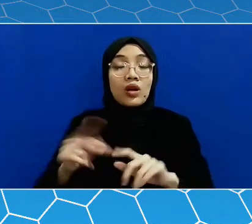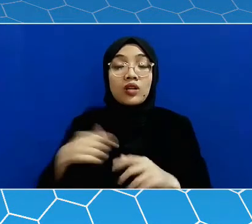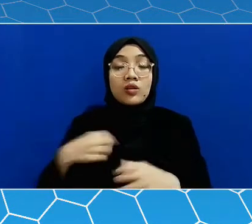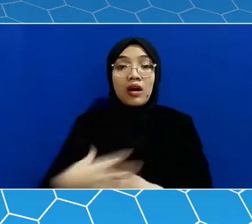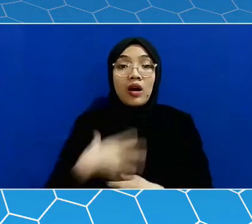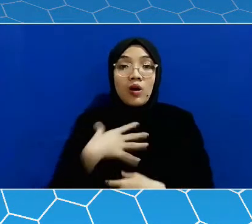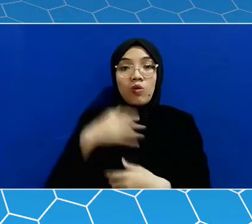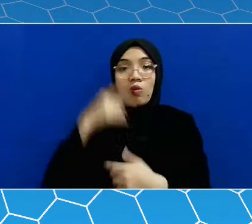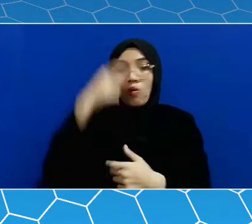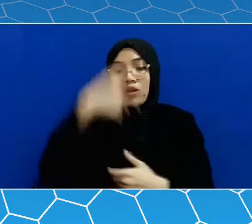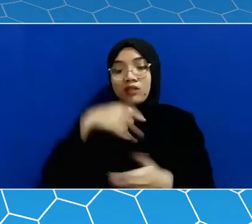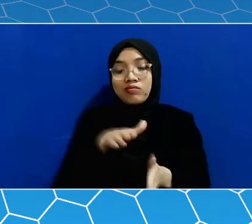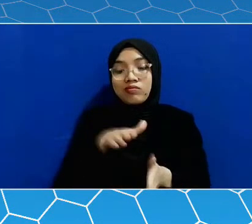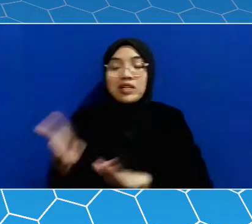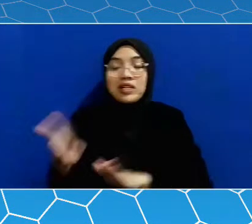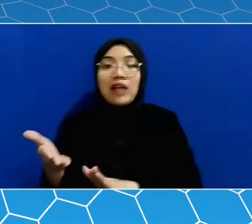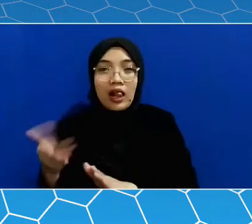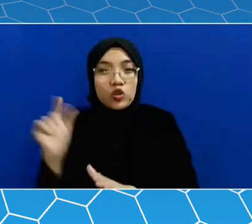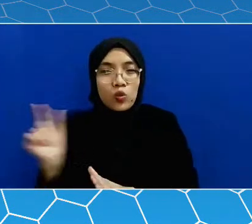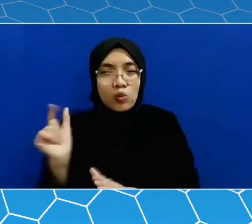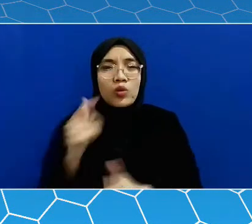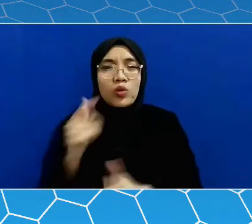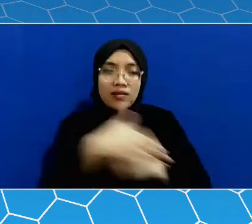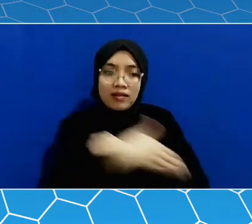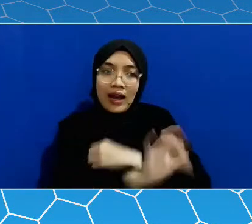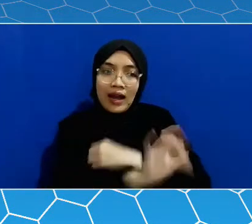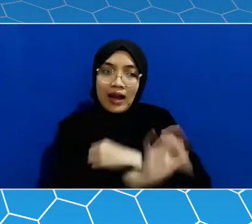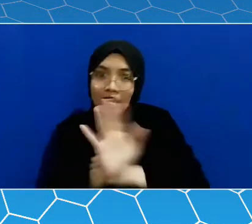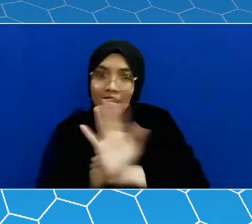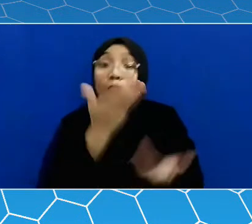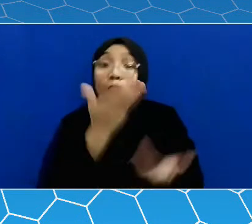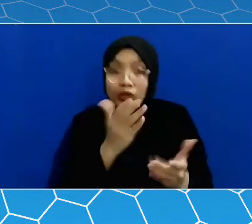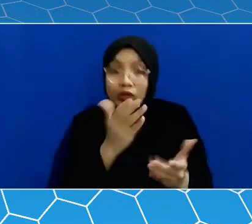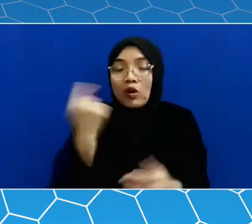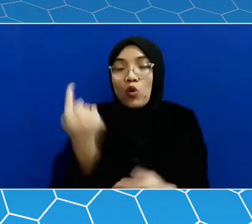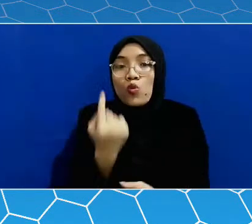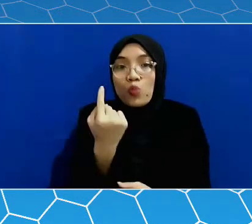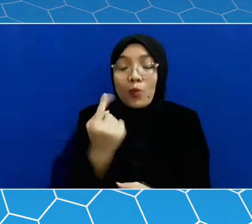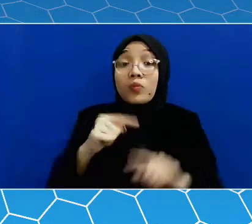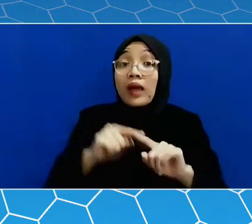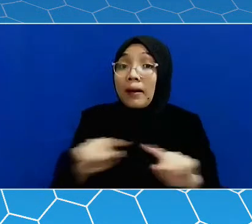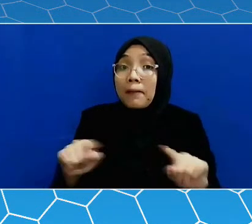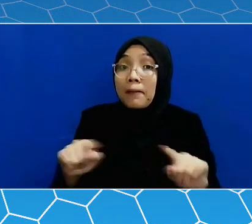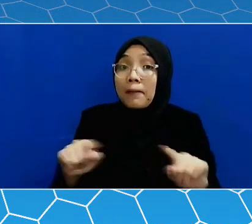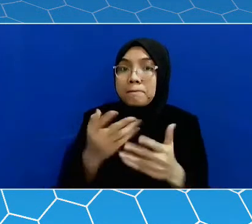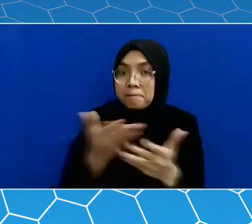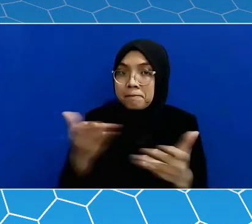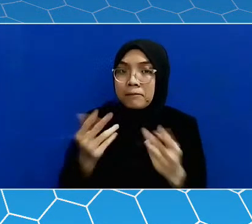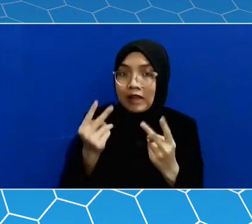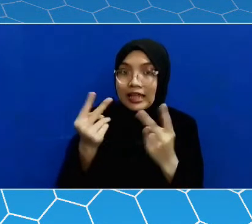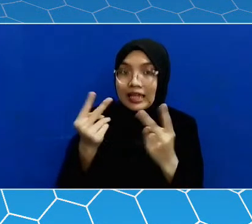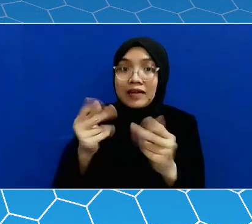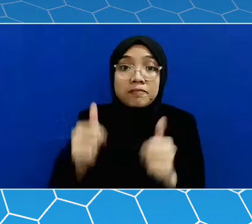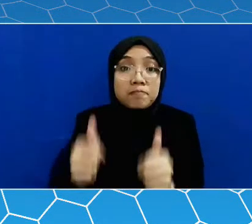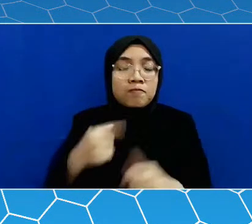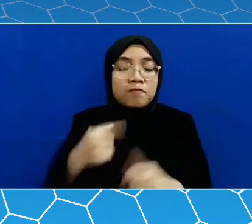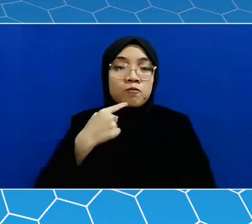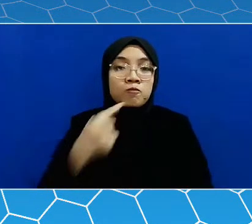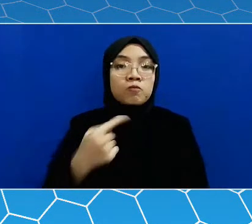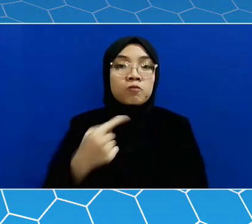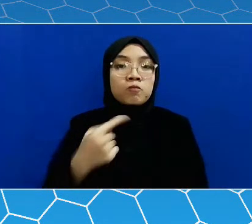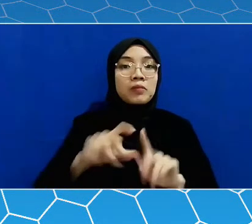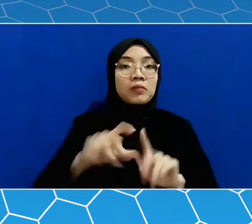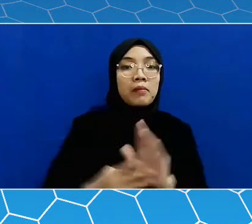as well. And if you can see that, I think beside those diabetes, hypertension, and